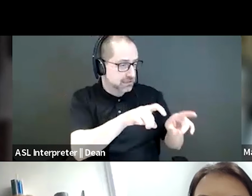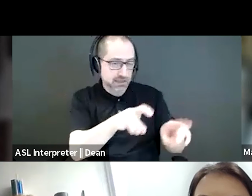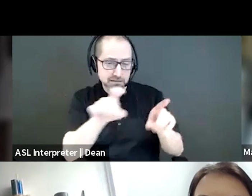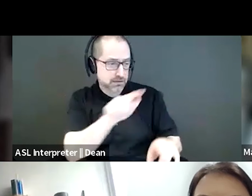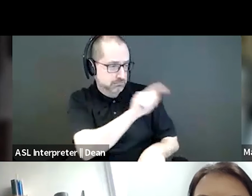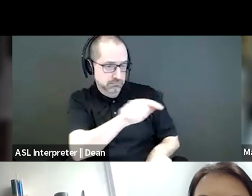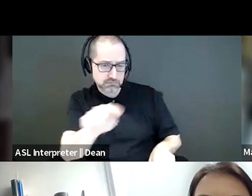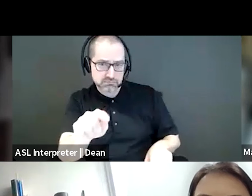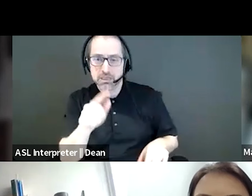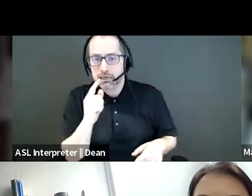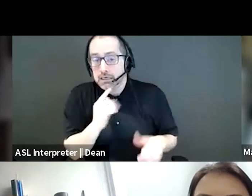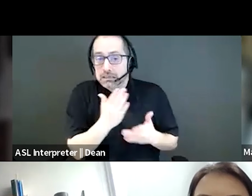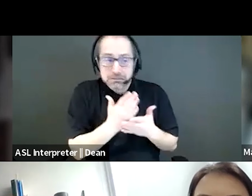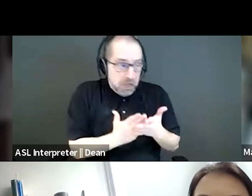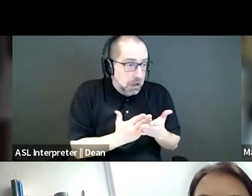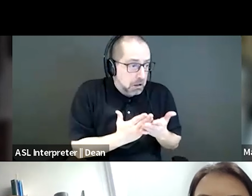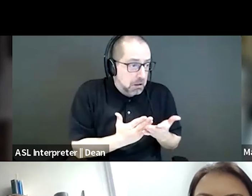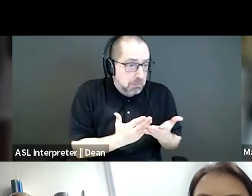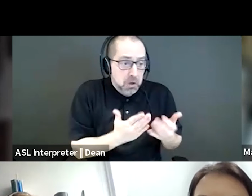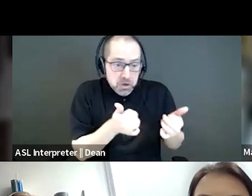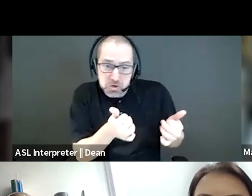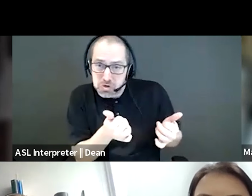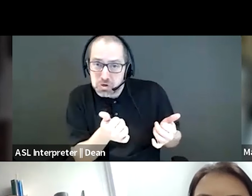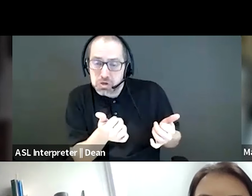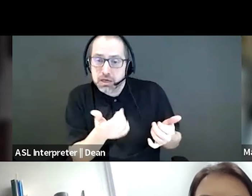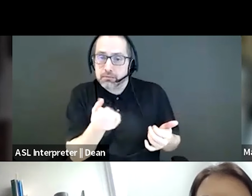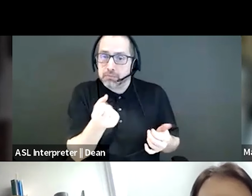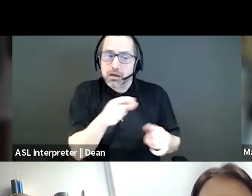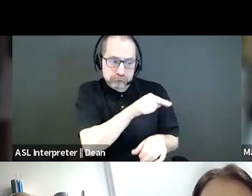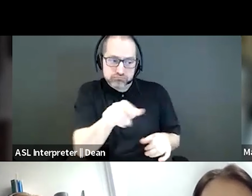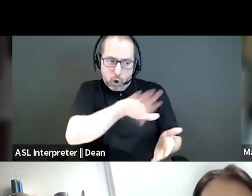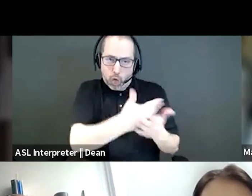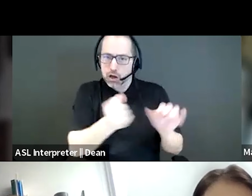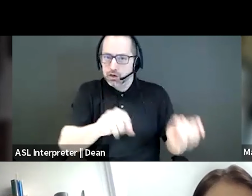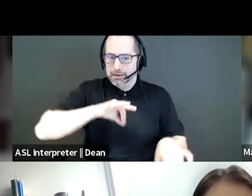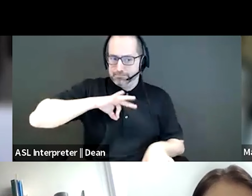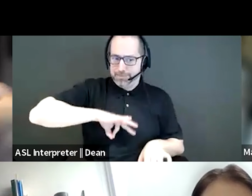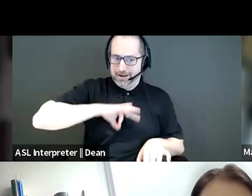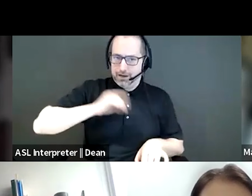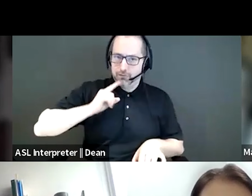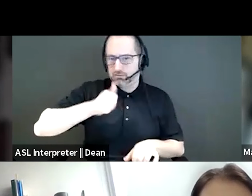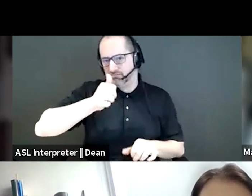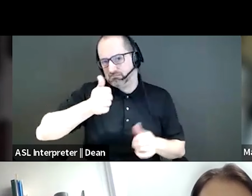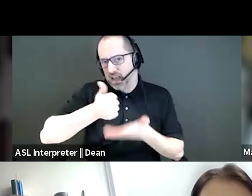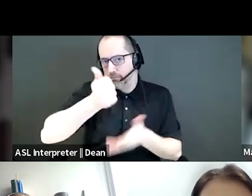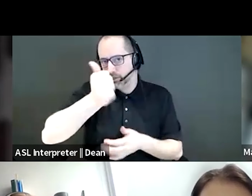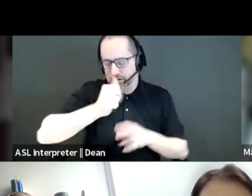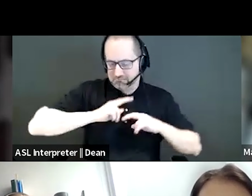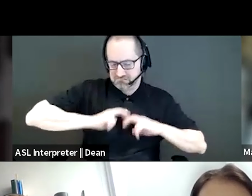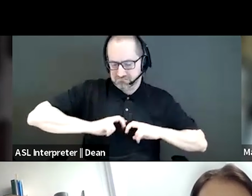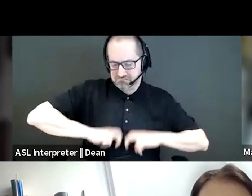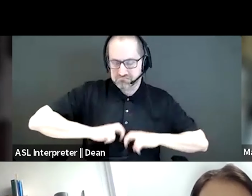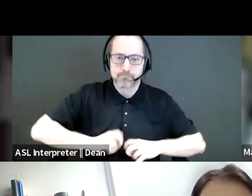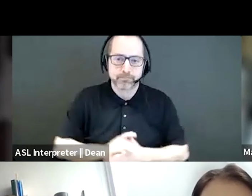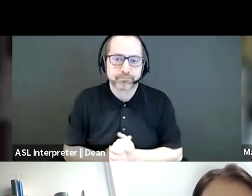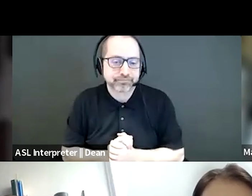has done them well. So that would be my 2 cents in there. Thank you, Lisa. That's a great point you brought up.